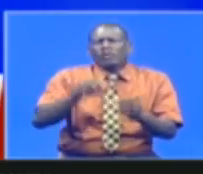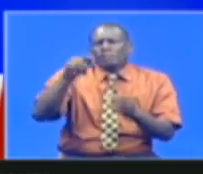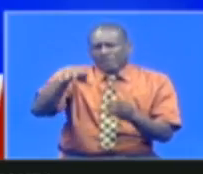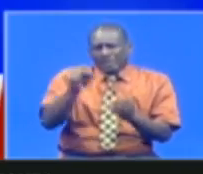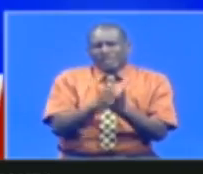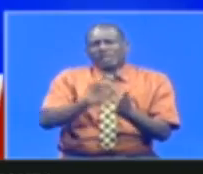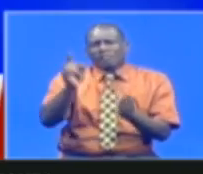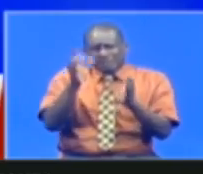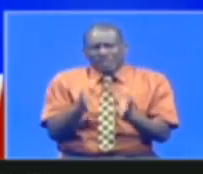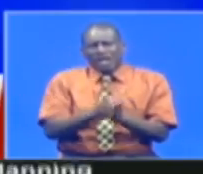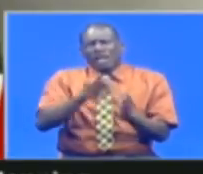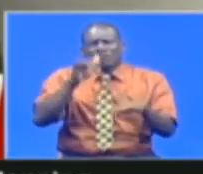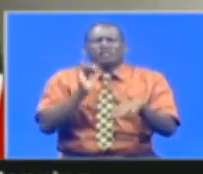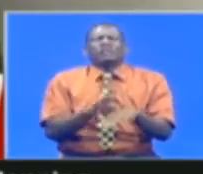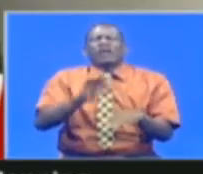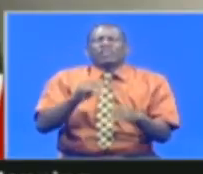state departments.